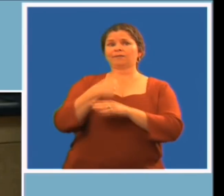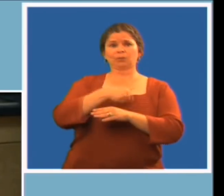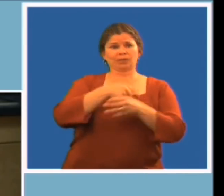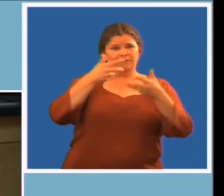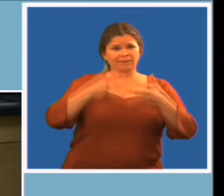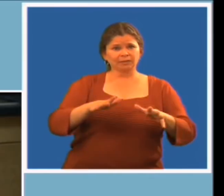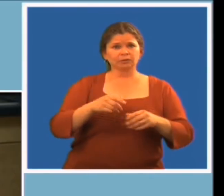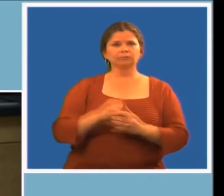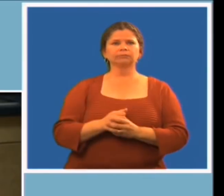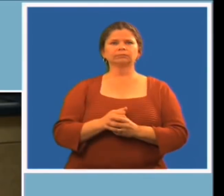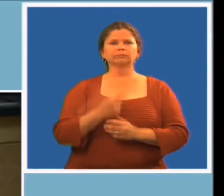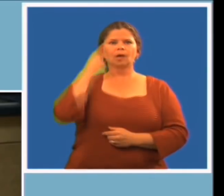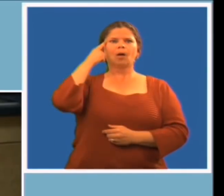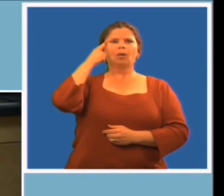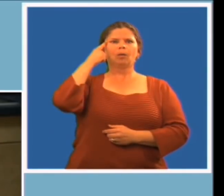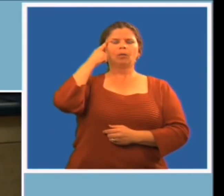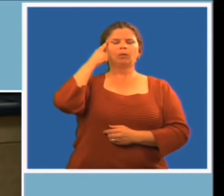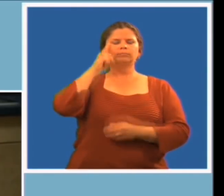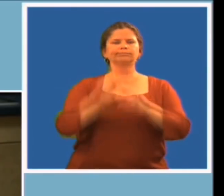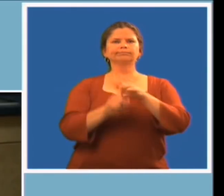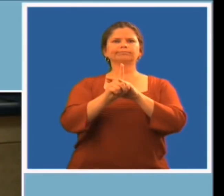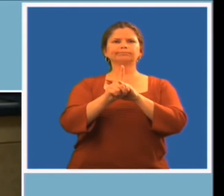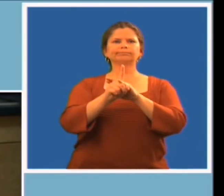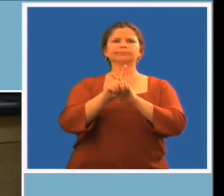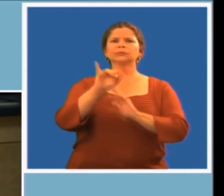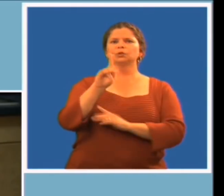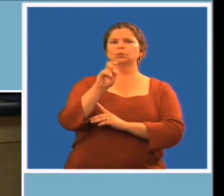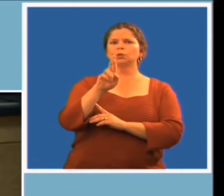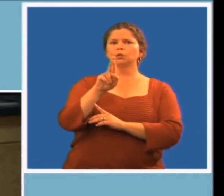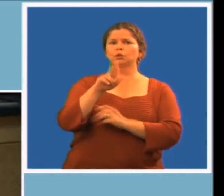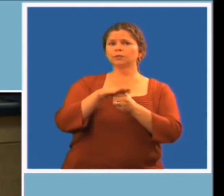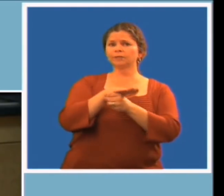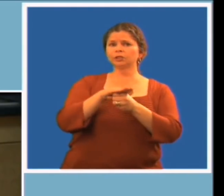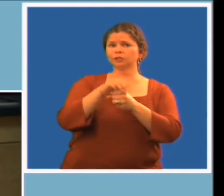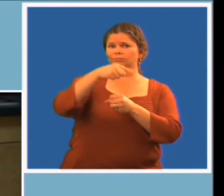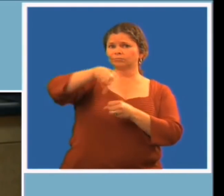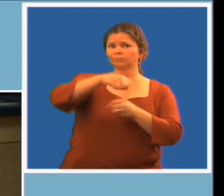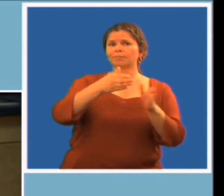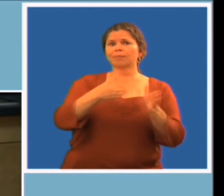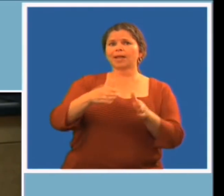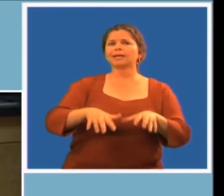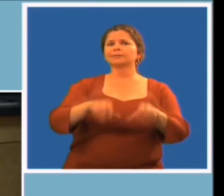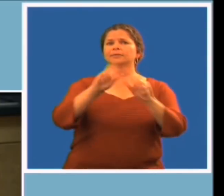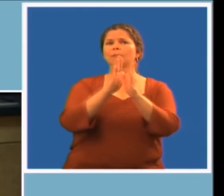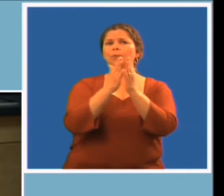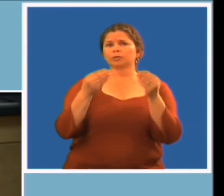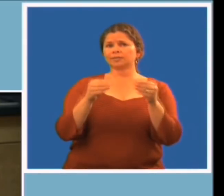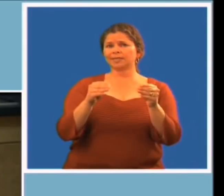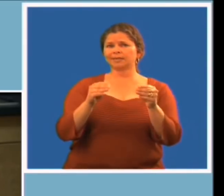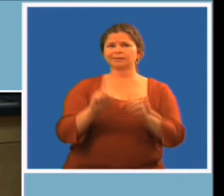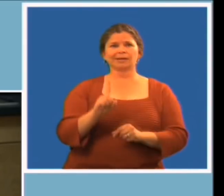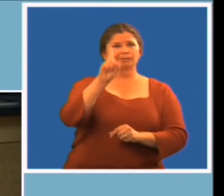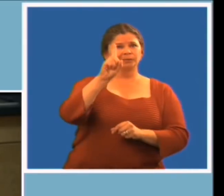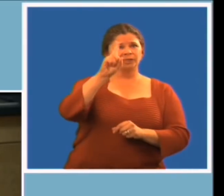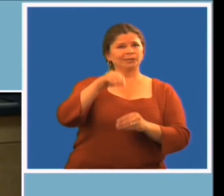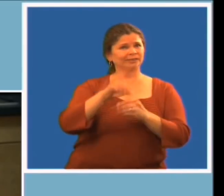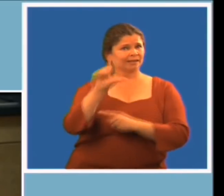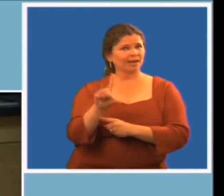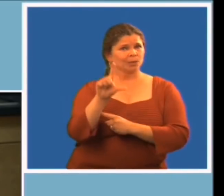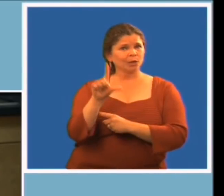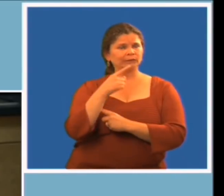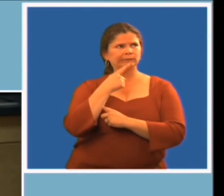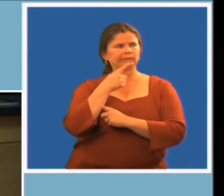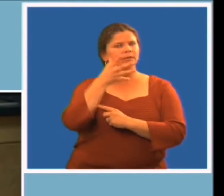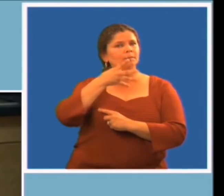just remembered. The junior division's having a book sale upstairs in the library. We'll have parents and community members going